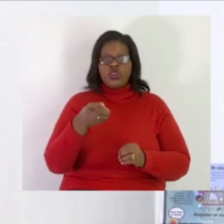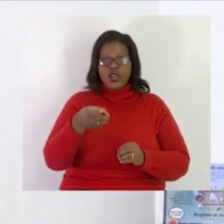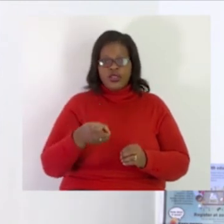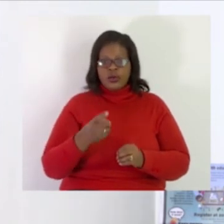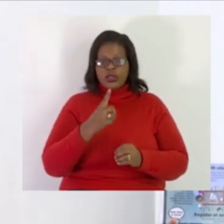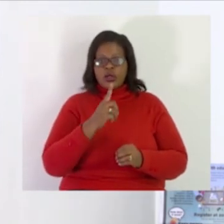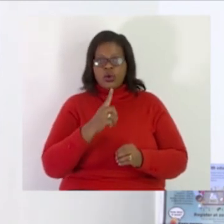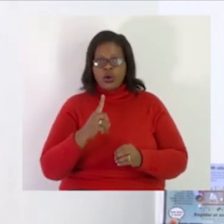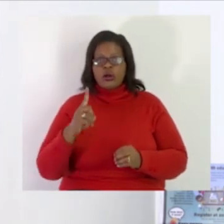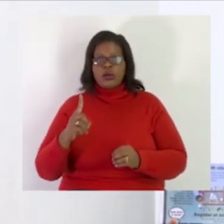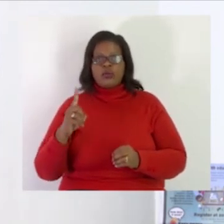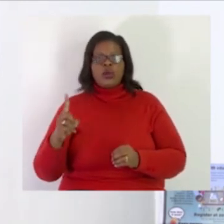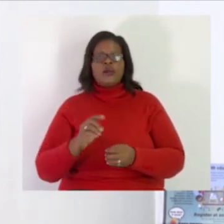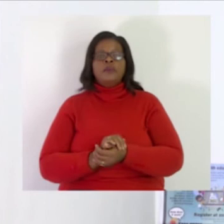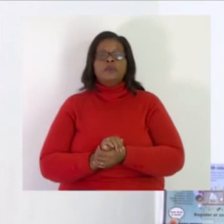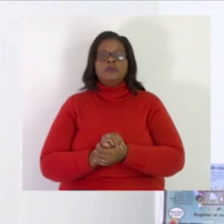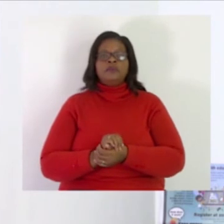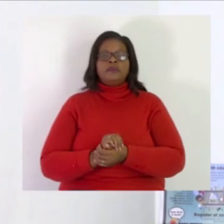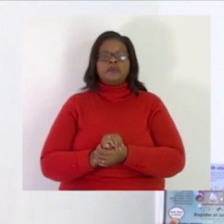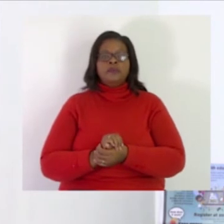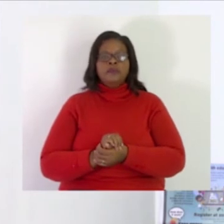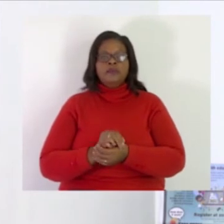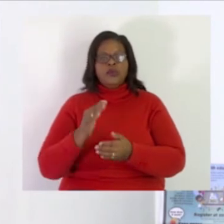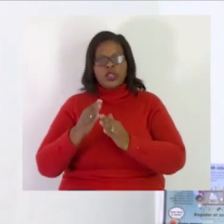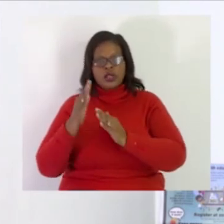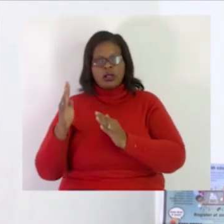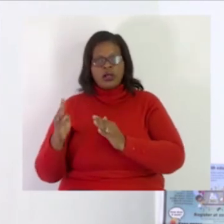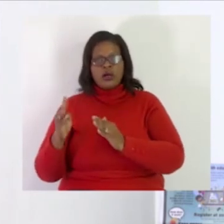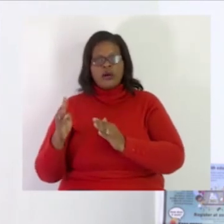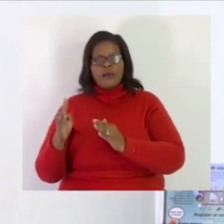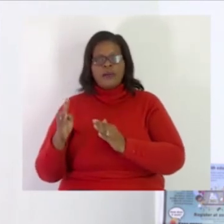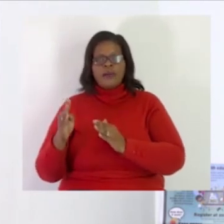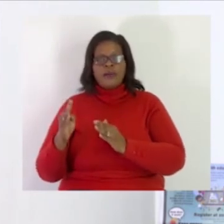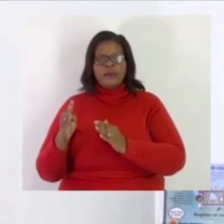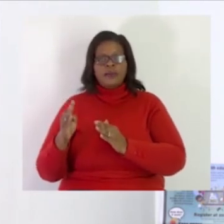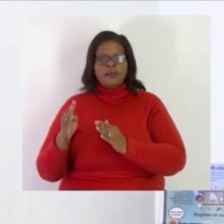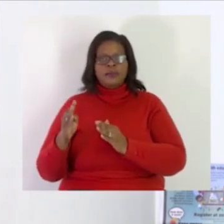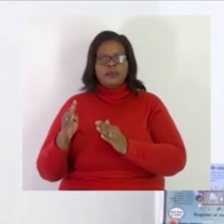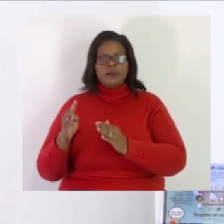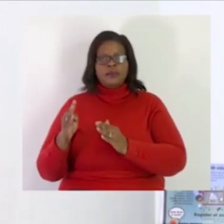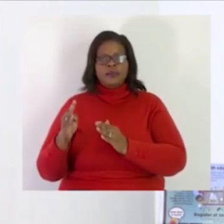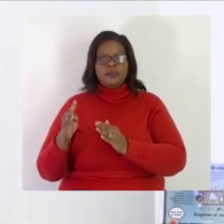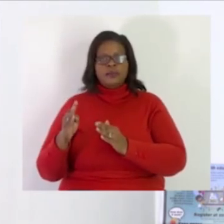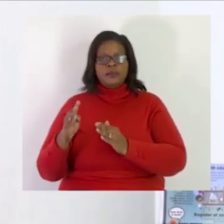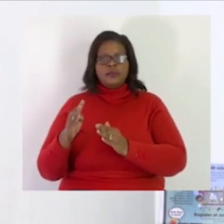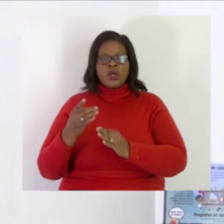10,111, and then I'll have another one which is